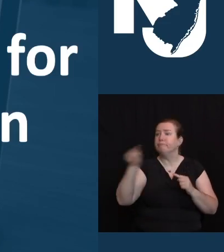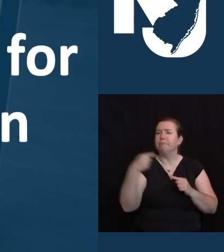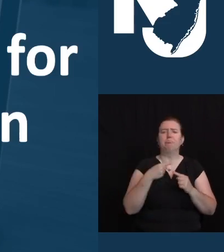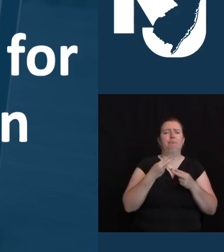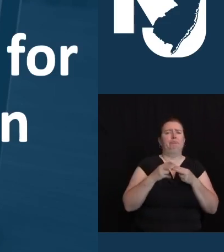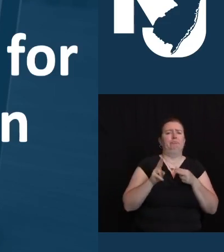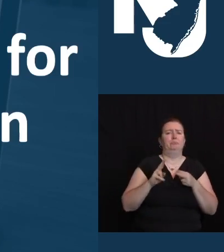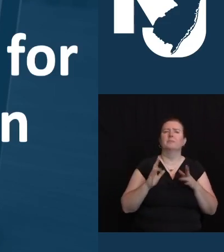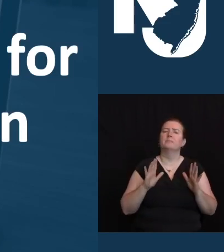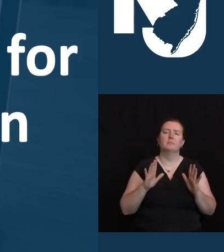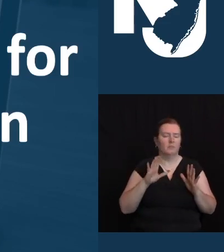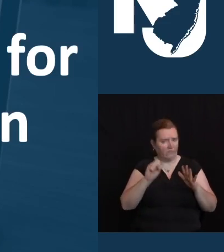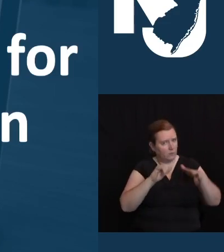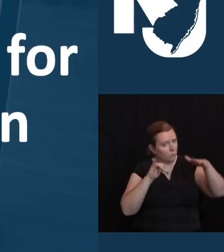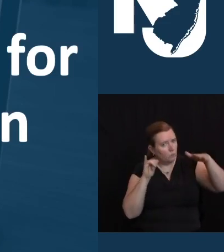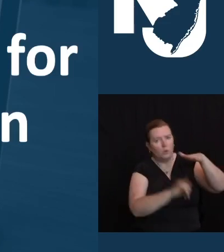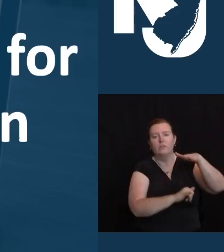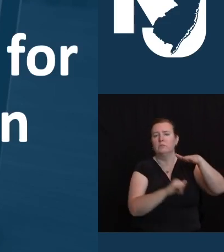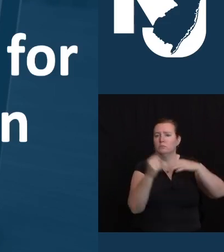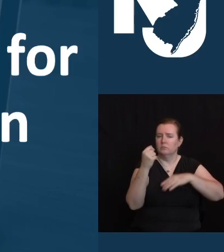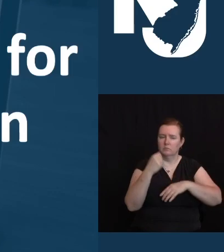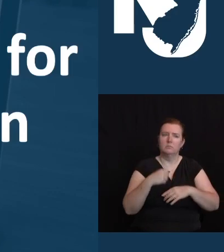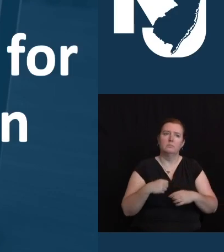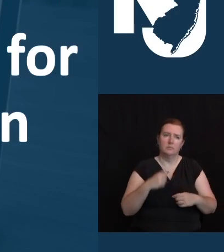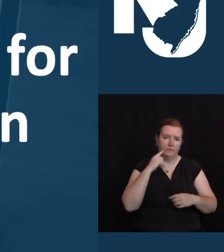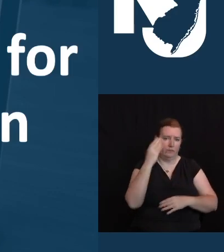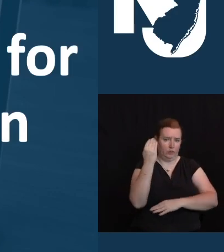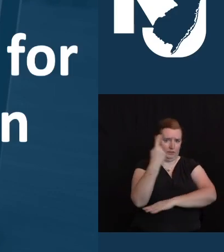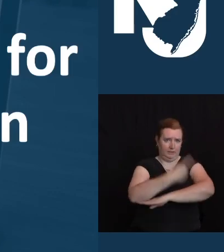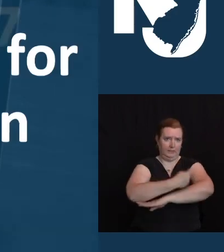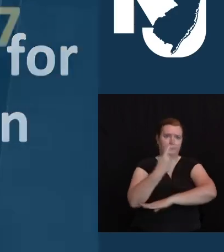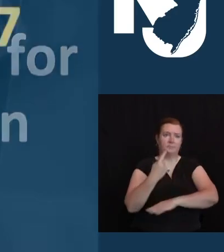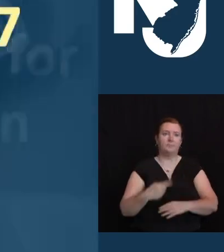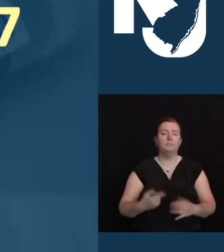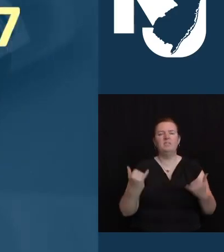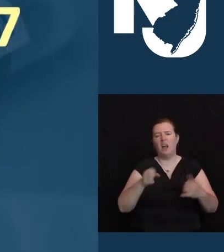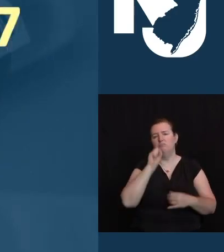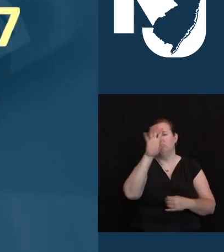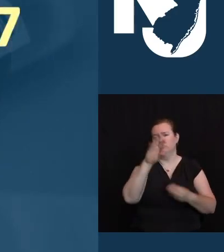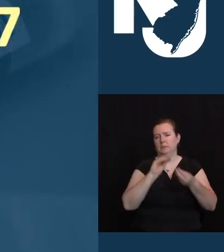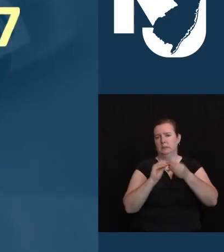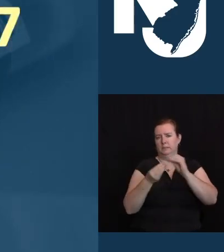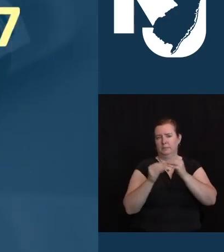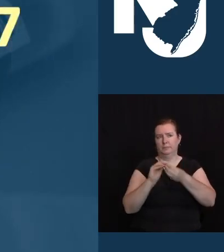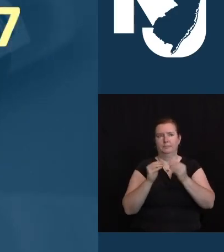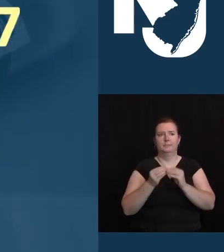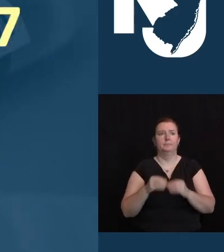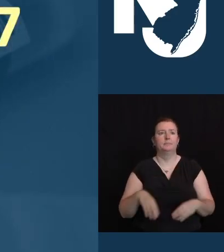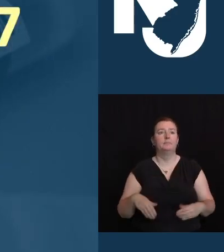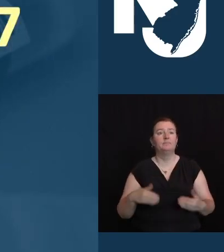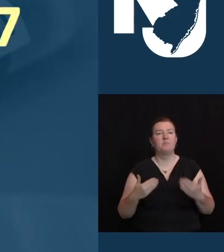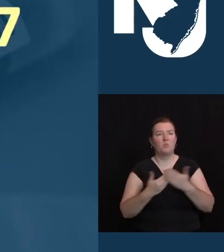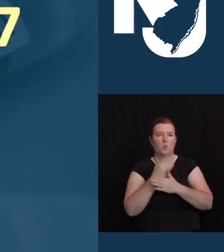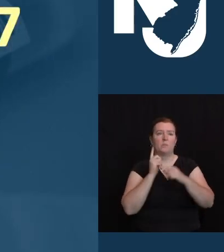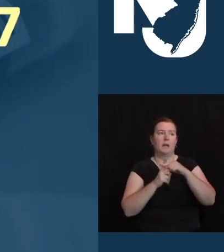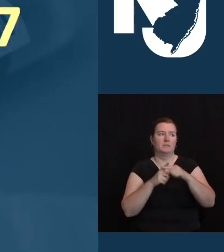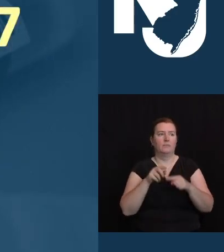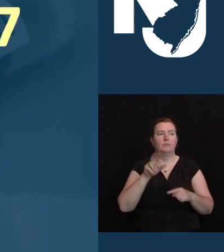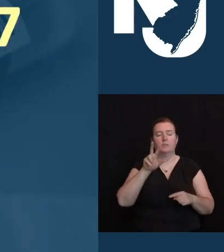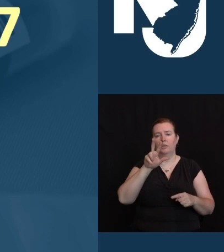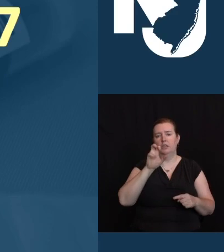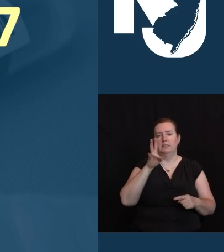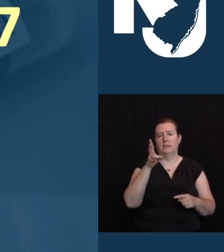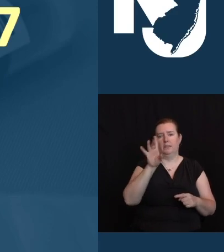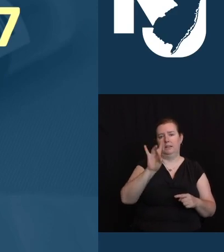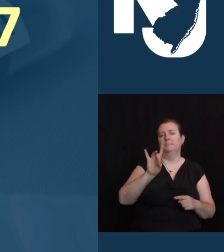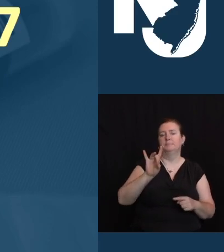states. With that, Judy, let's look at the overnight numbers. We're reporting an additional 378 positive test